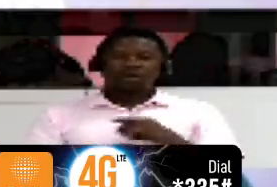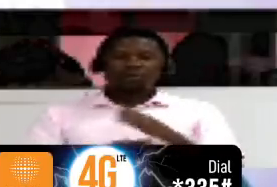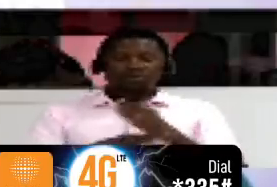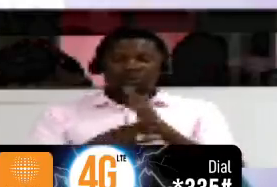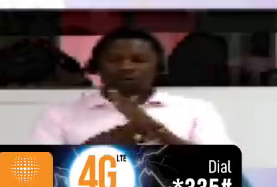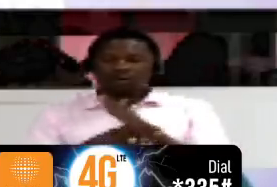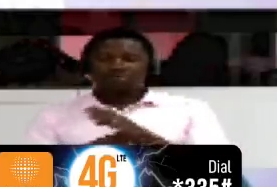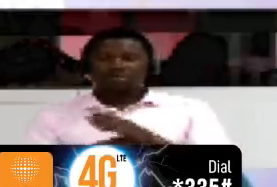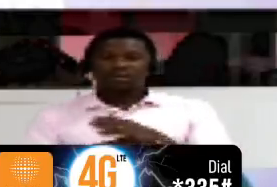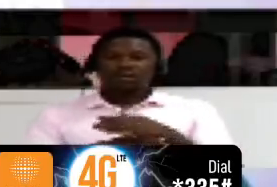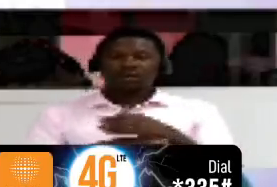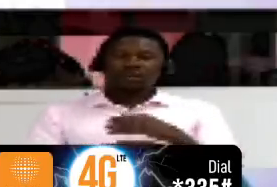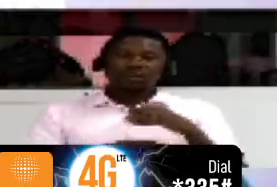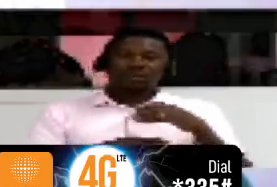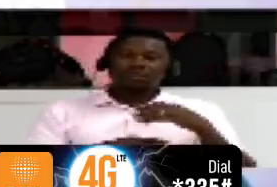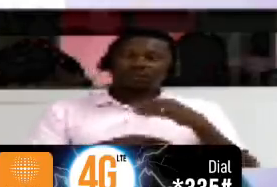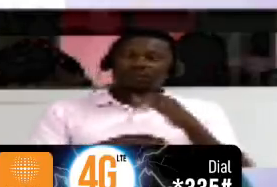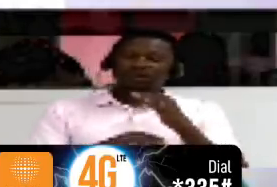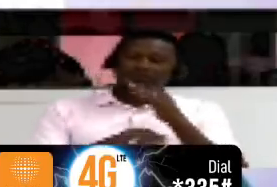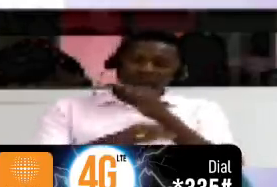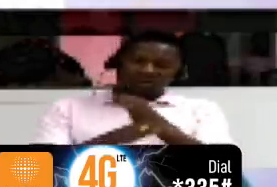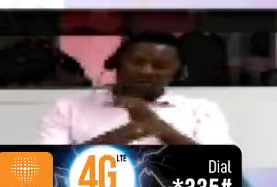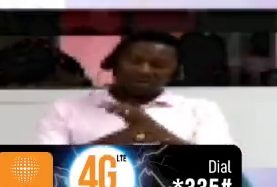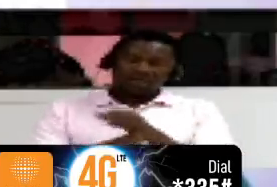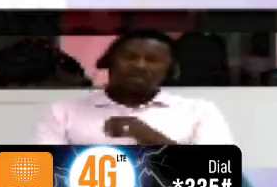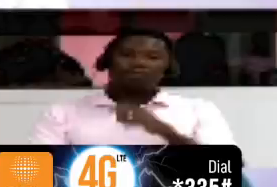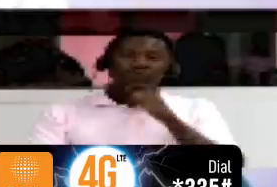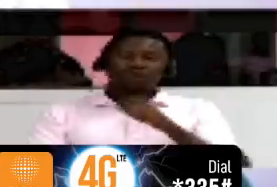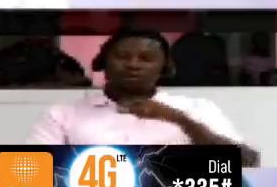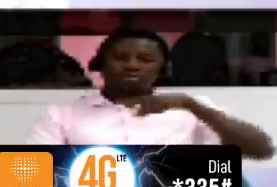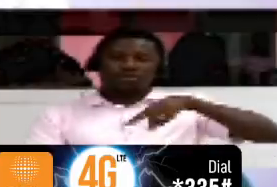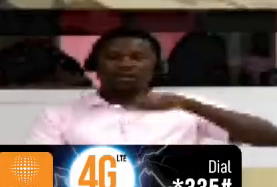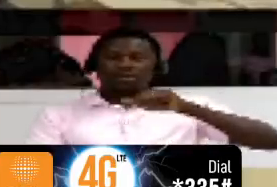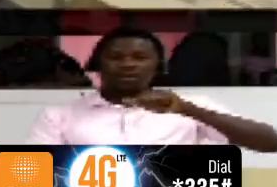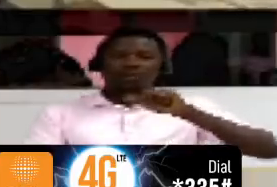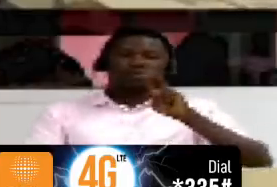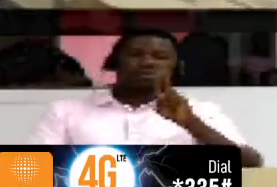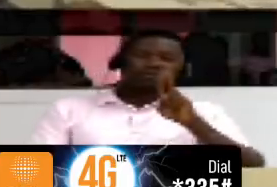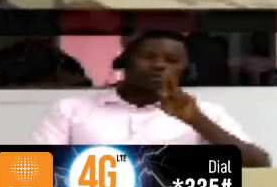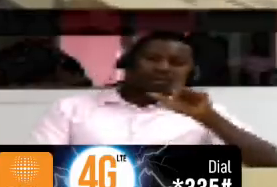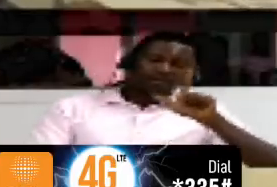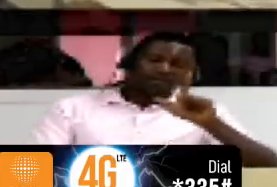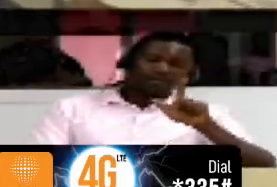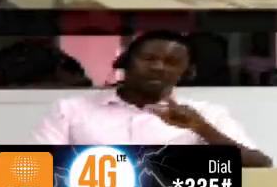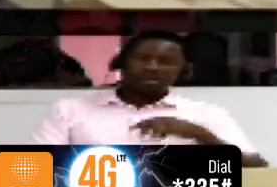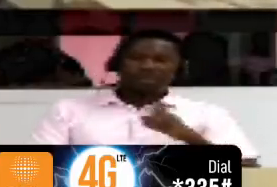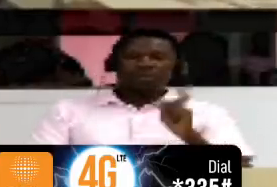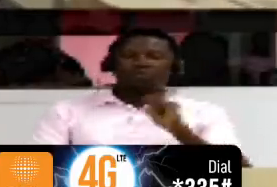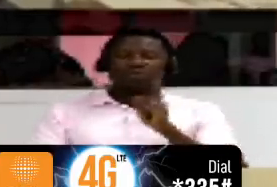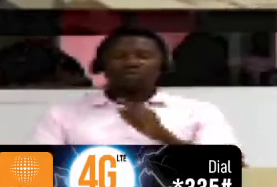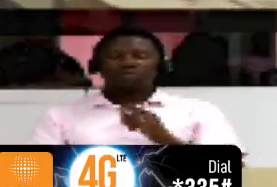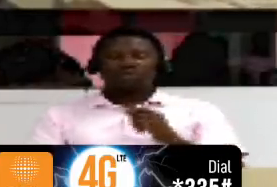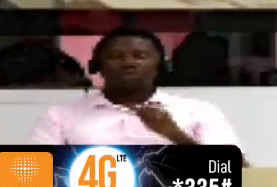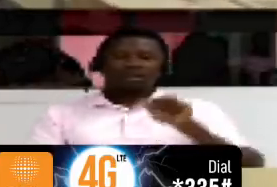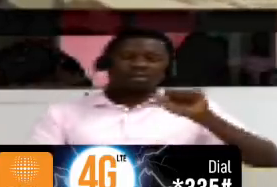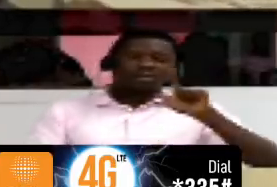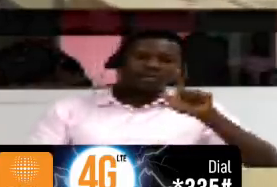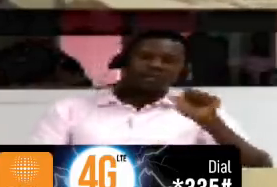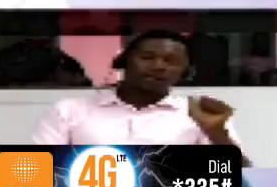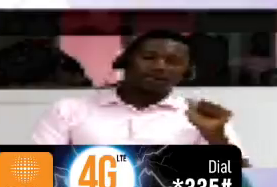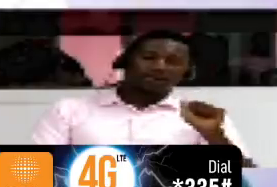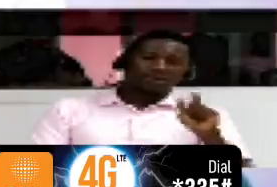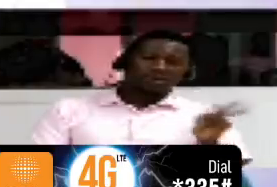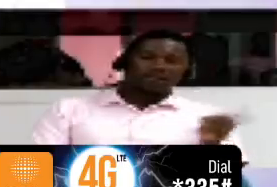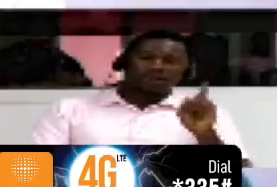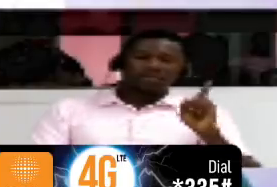between Ibrahima and the class teacher, and the commerce teacher, Mr. Paul. And then, according to Alhaji, all of a sudden, then Mr.